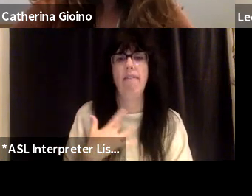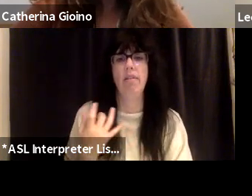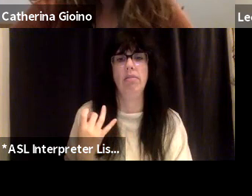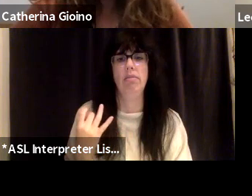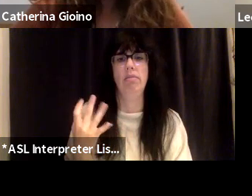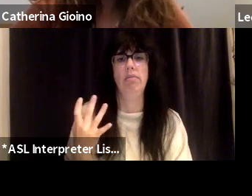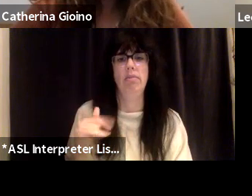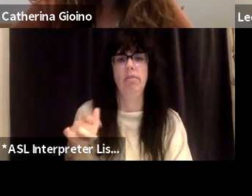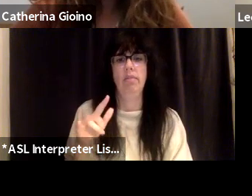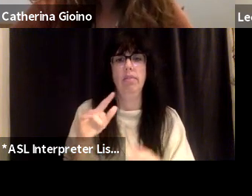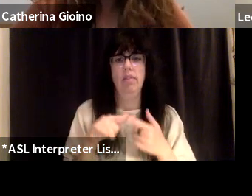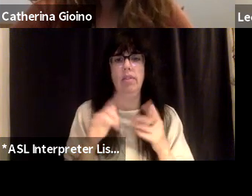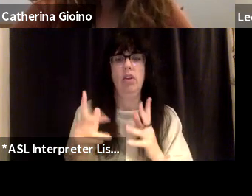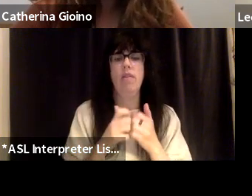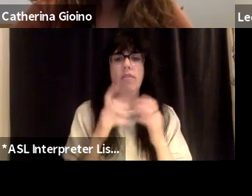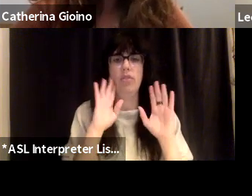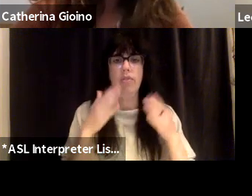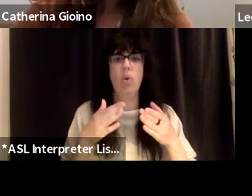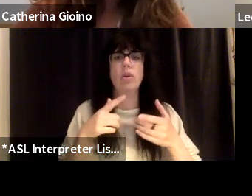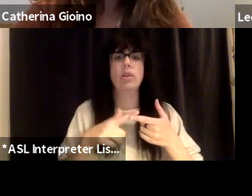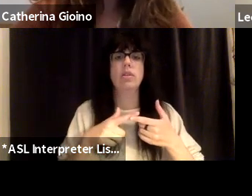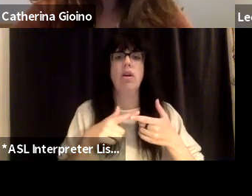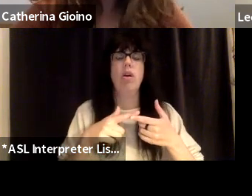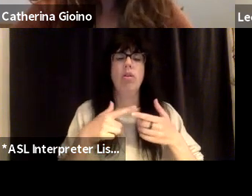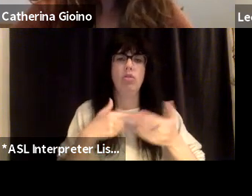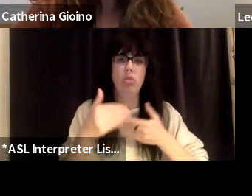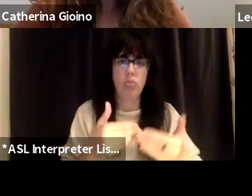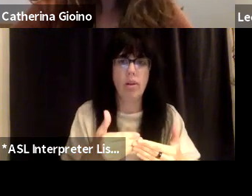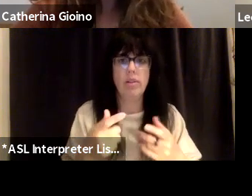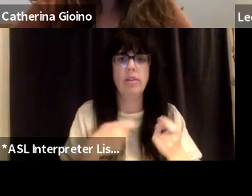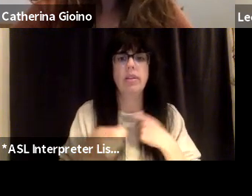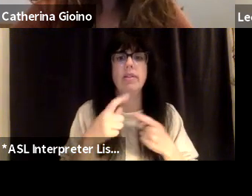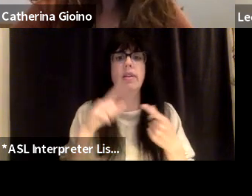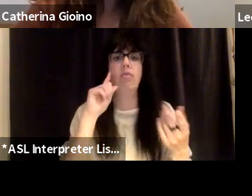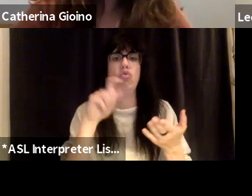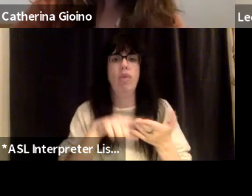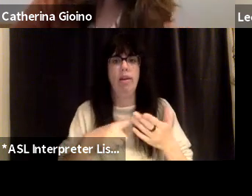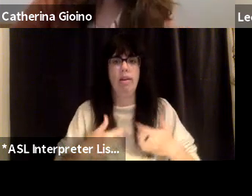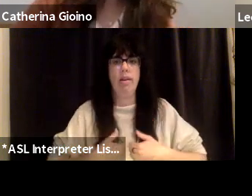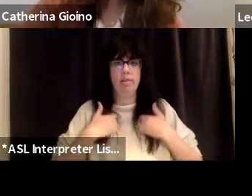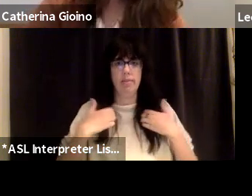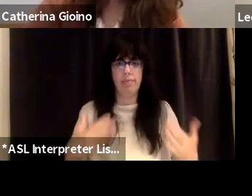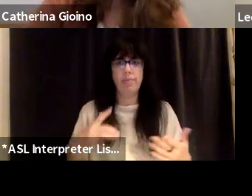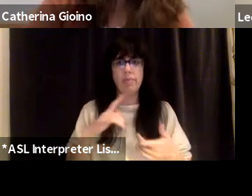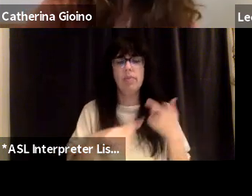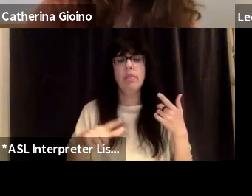went to due process instead of let's recognize that a survivor of sexual